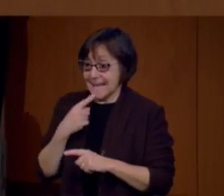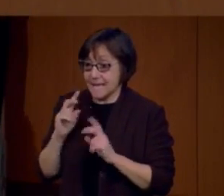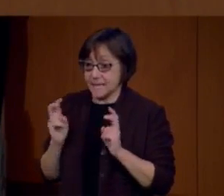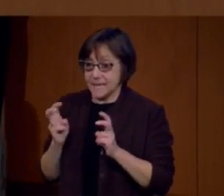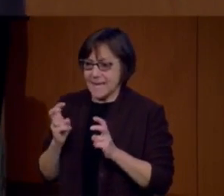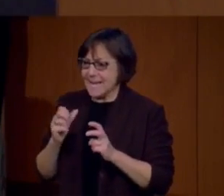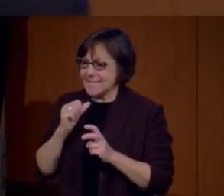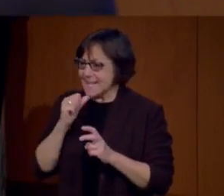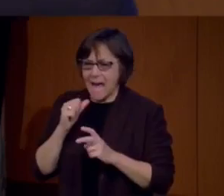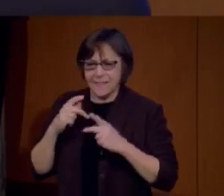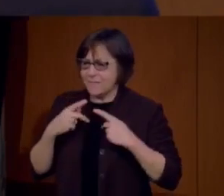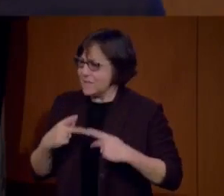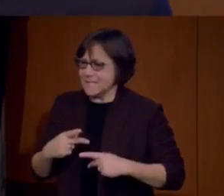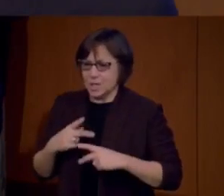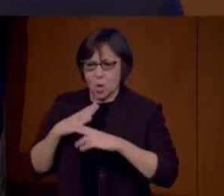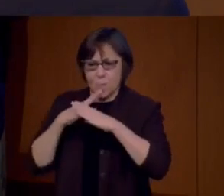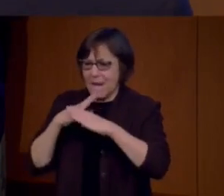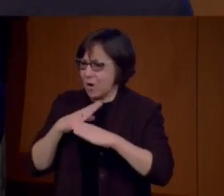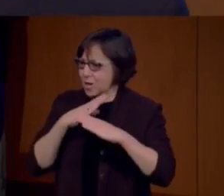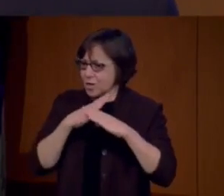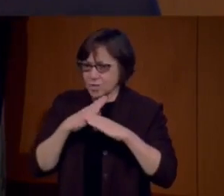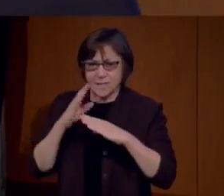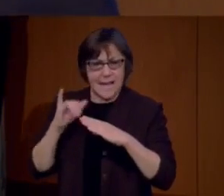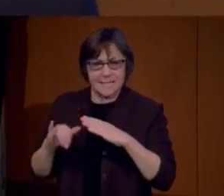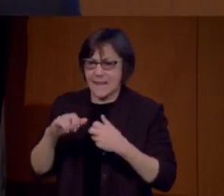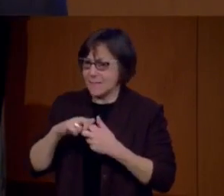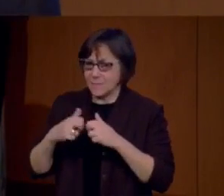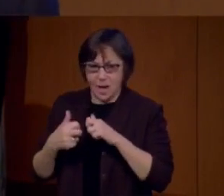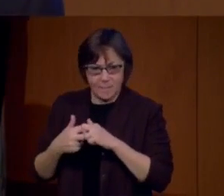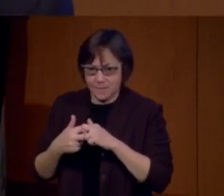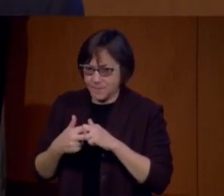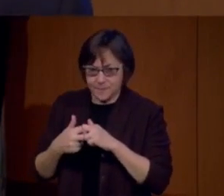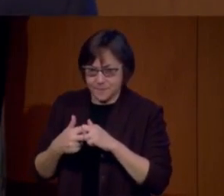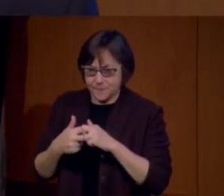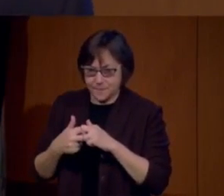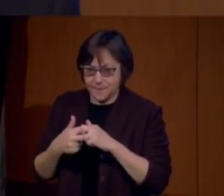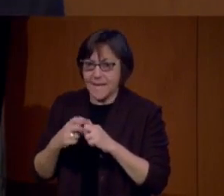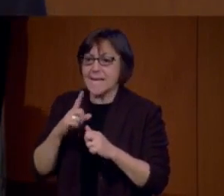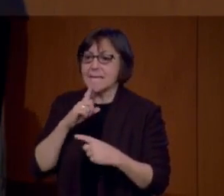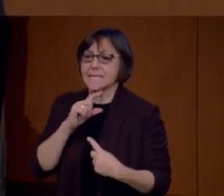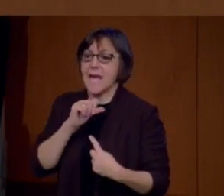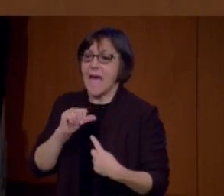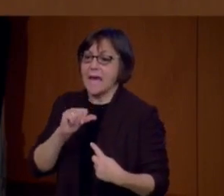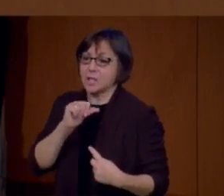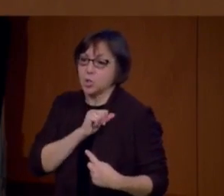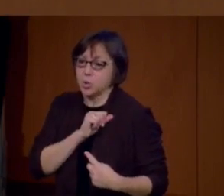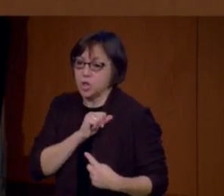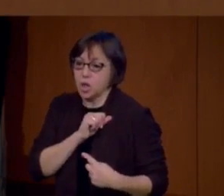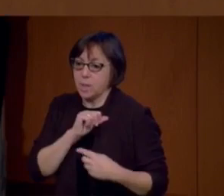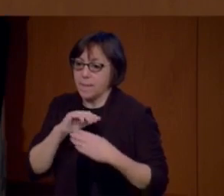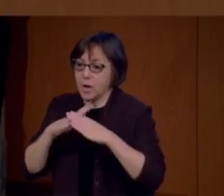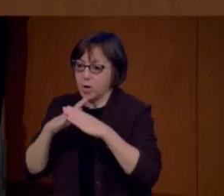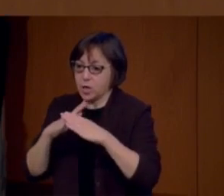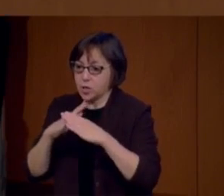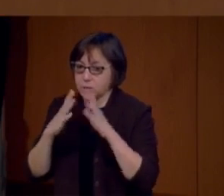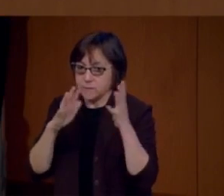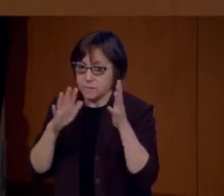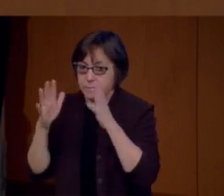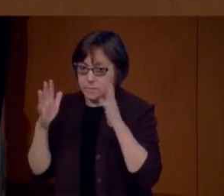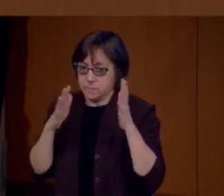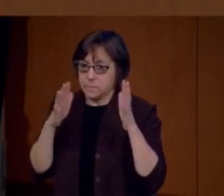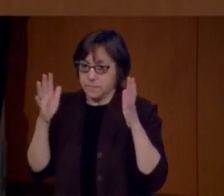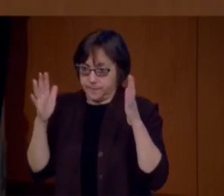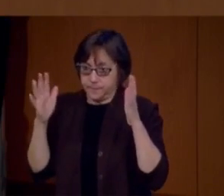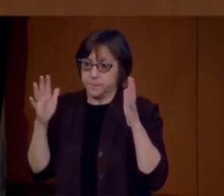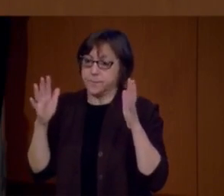the physical barriers that are the problem. It's the attitudinal barriers that people